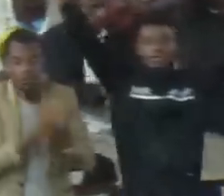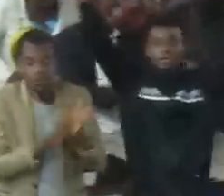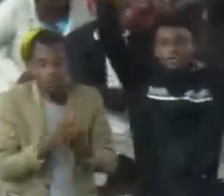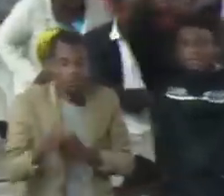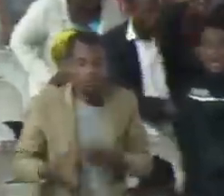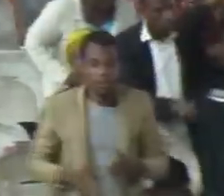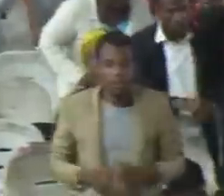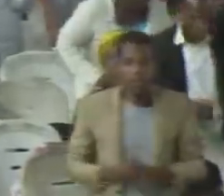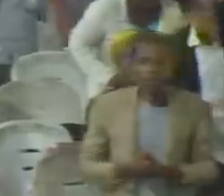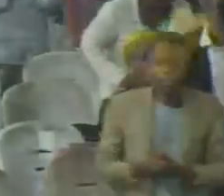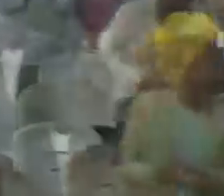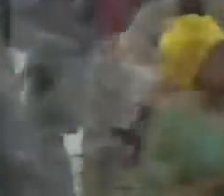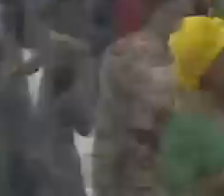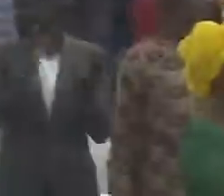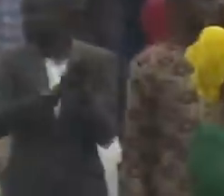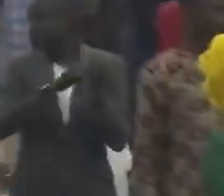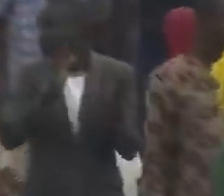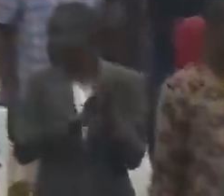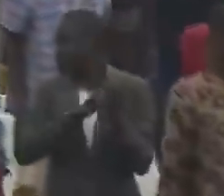He deserves it.